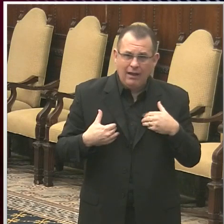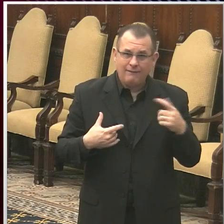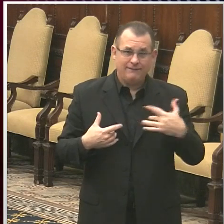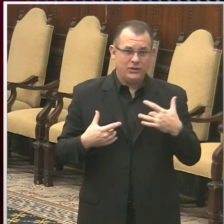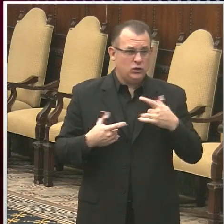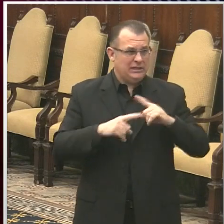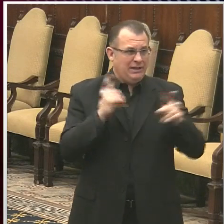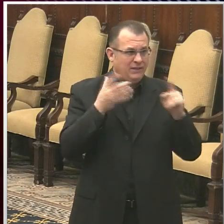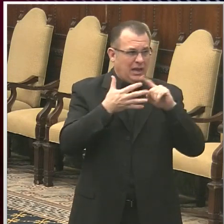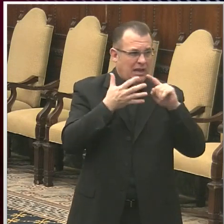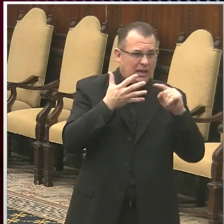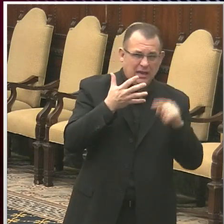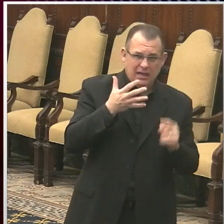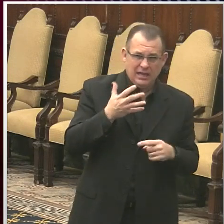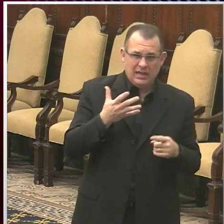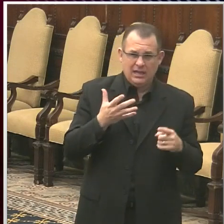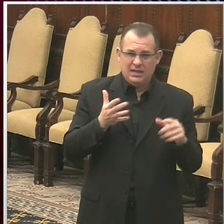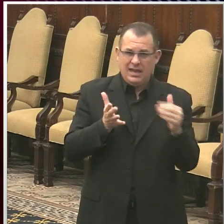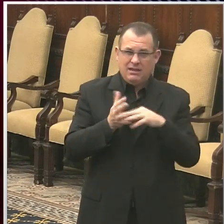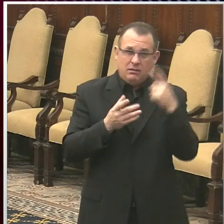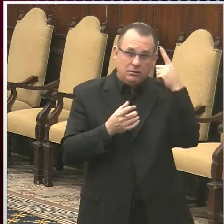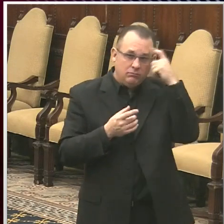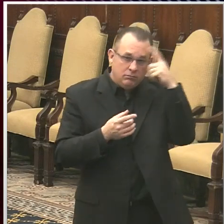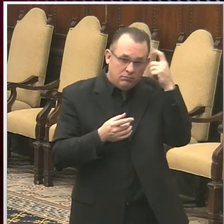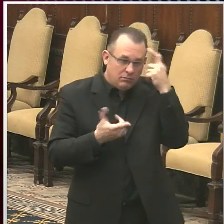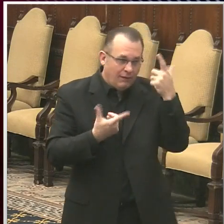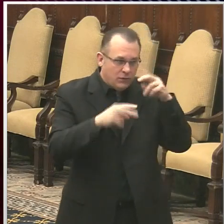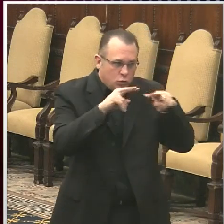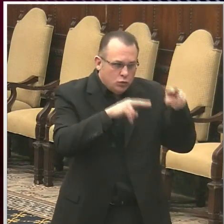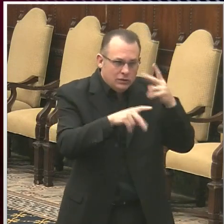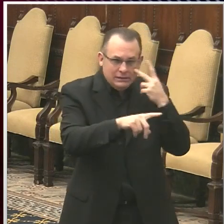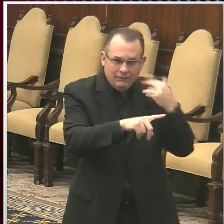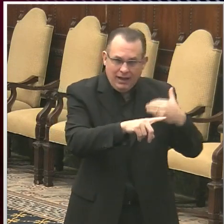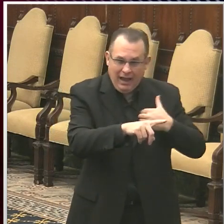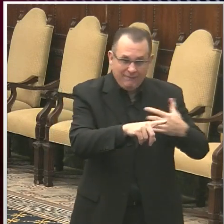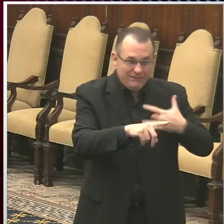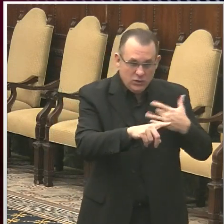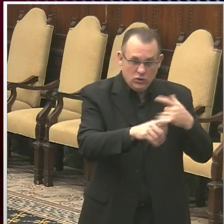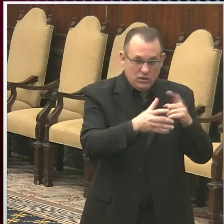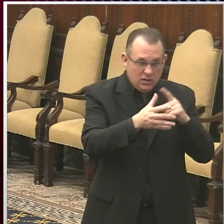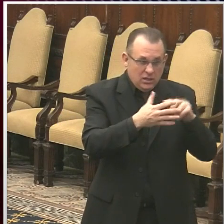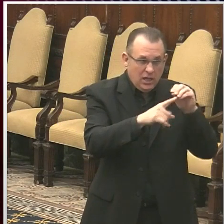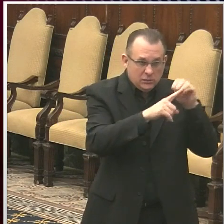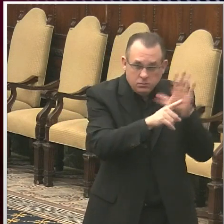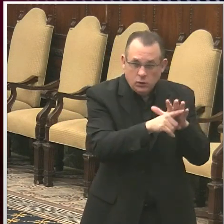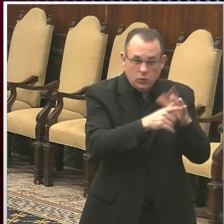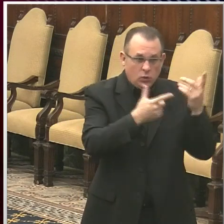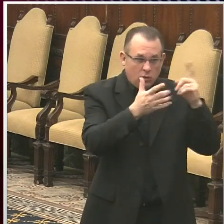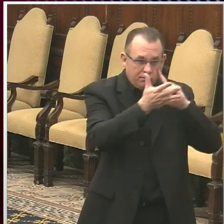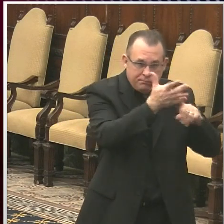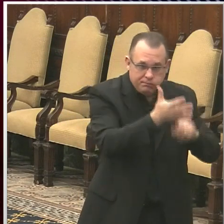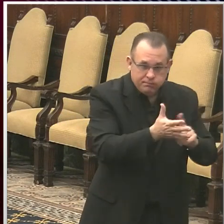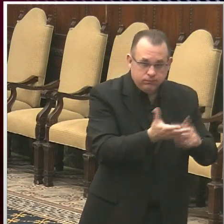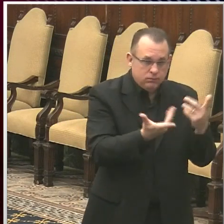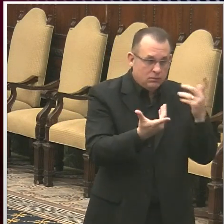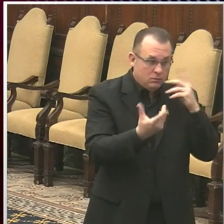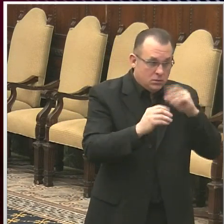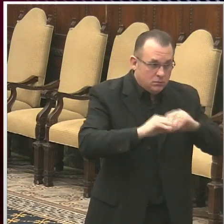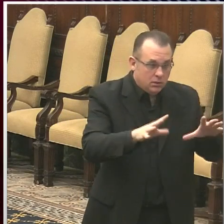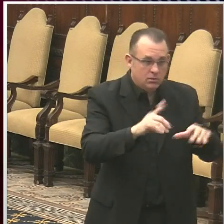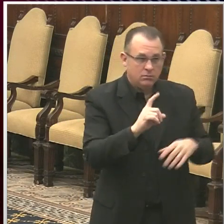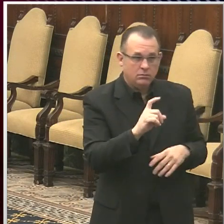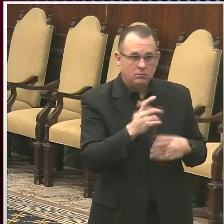something done on an individual patient basis according to their symptoms and their exposures, to try to contain it in that facility.